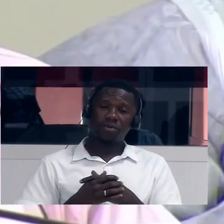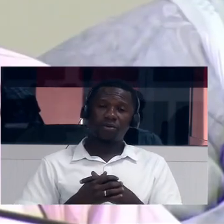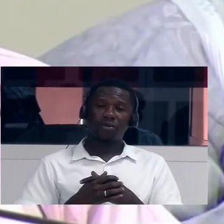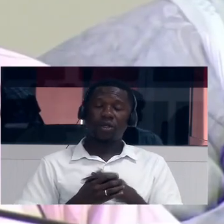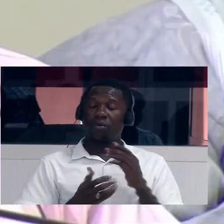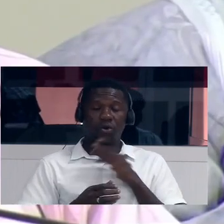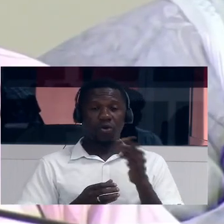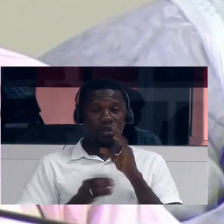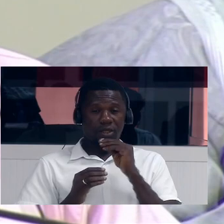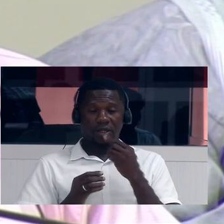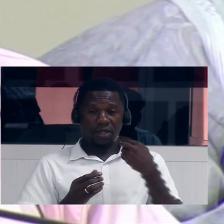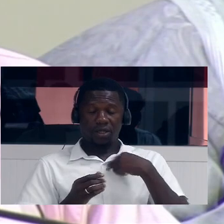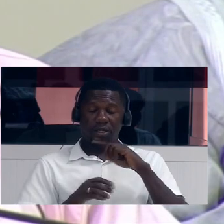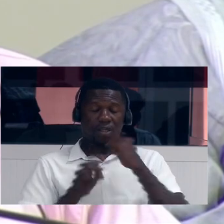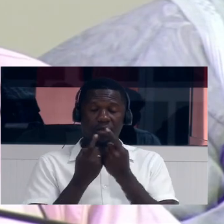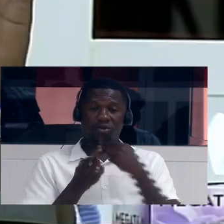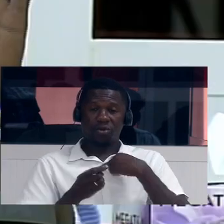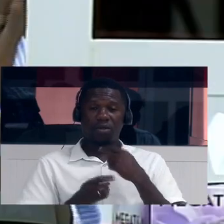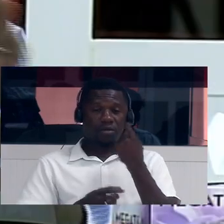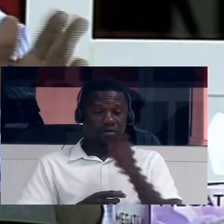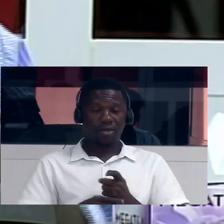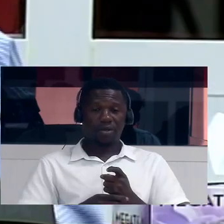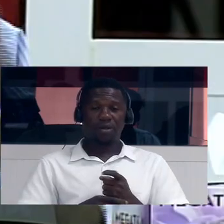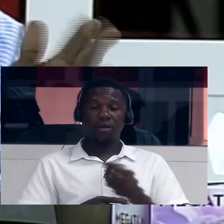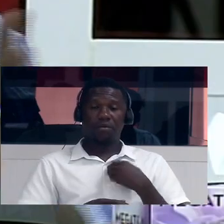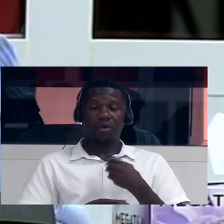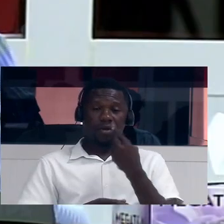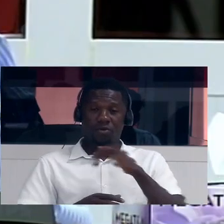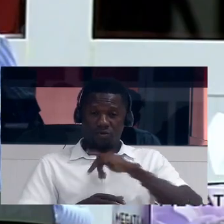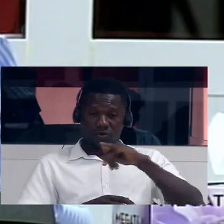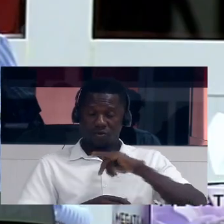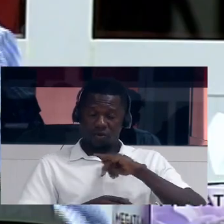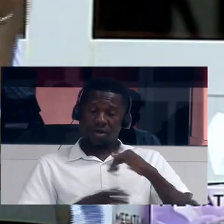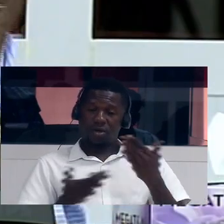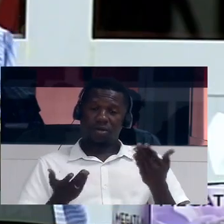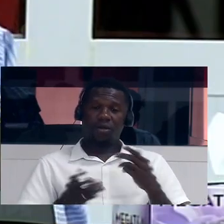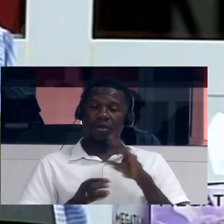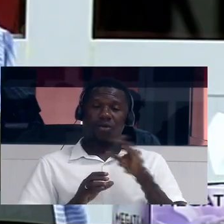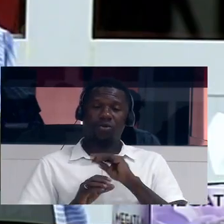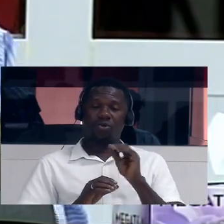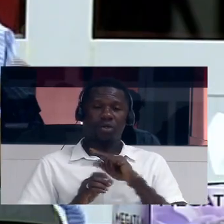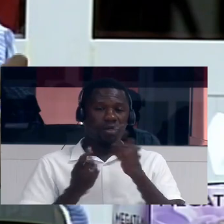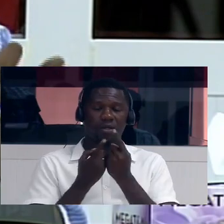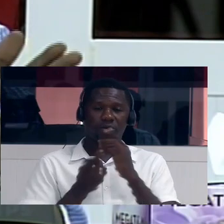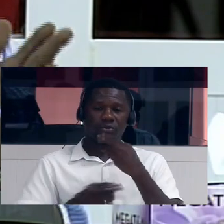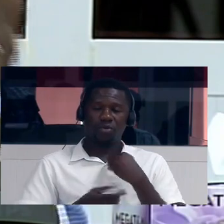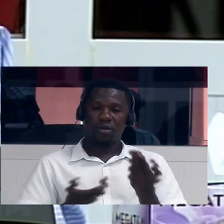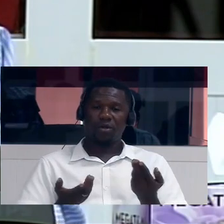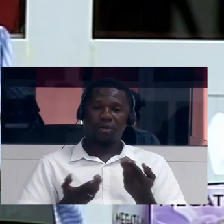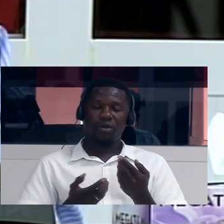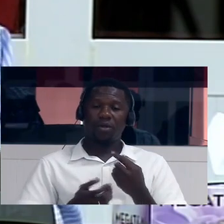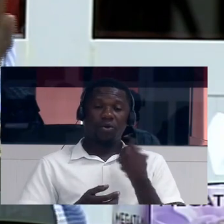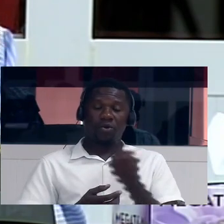I am not saying he did anything to me as an individual. Me as a one, on a one-to-one. He did not say anything to me. He